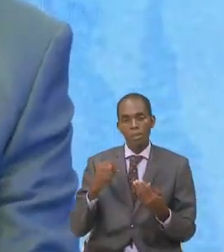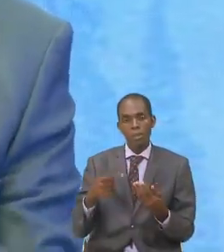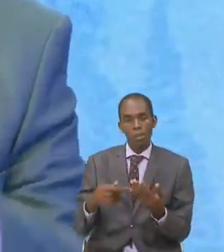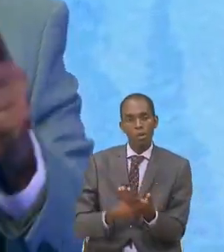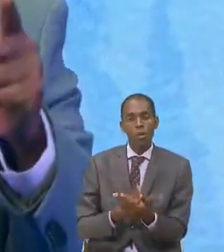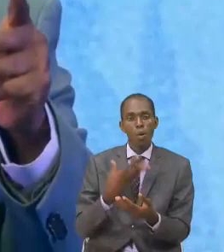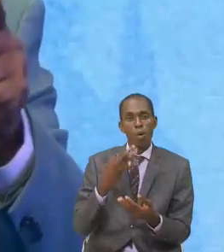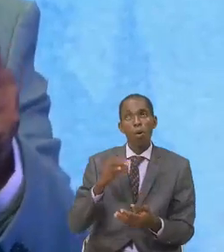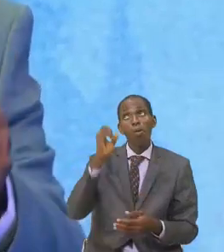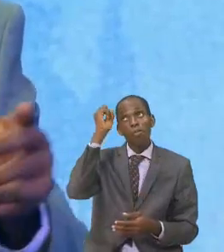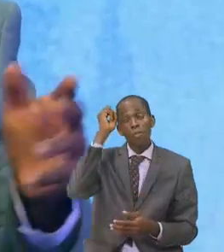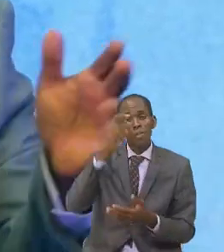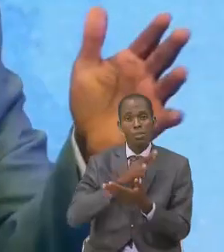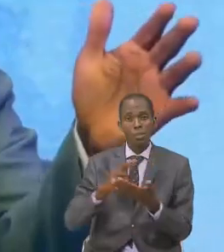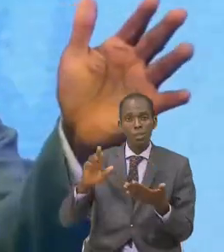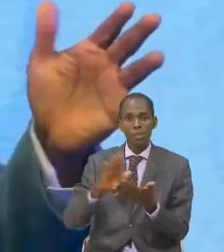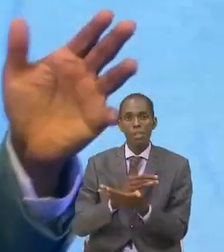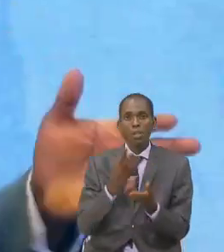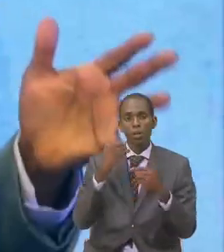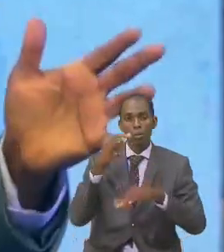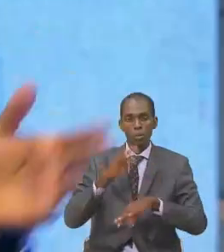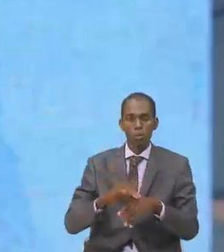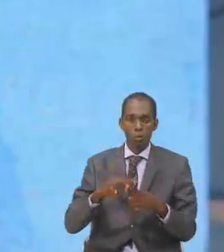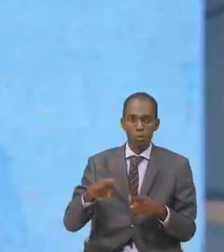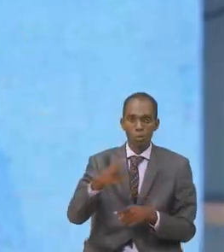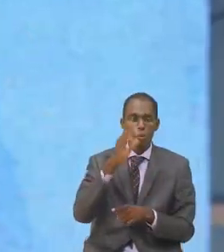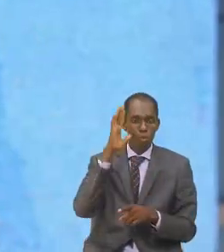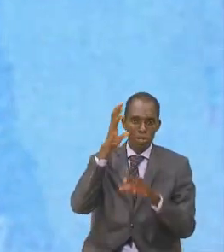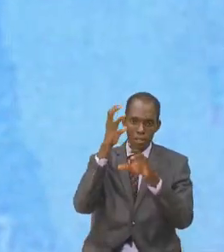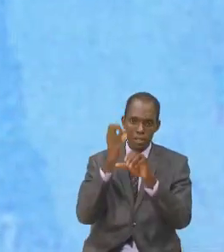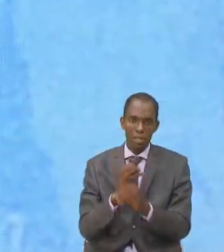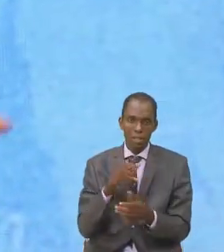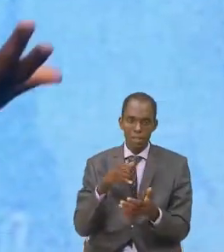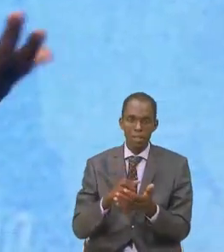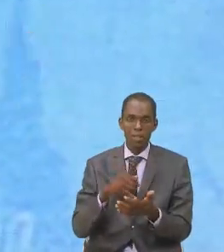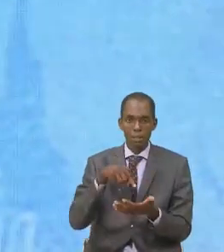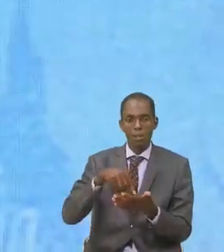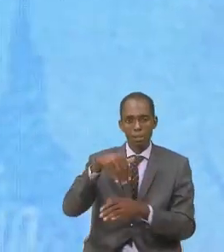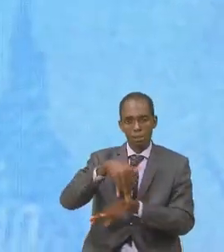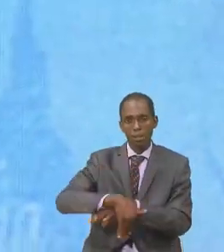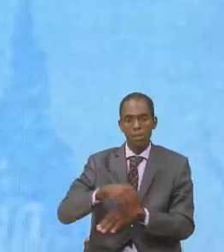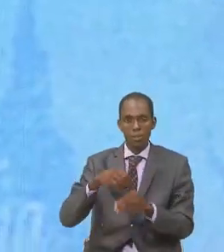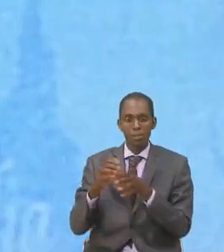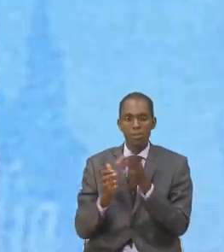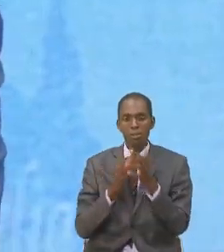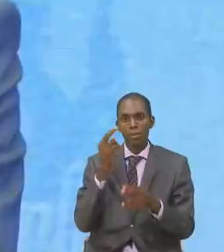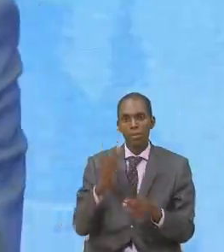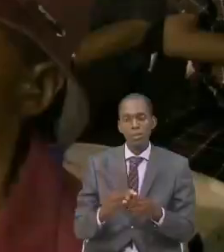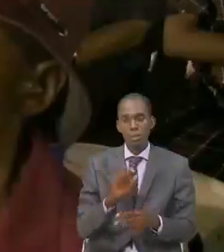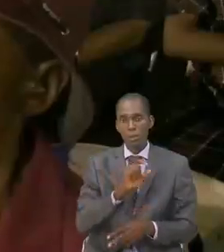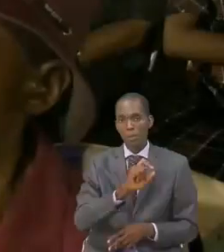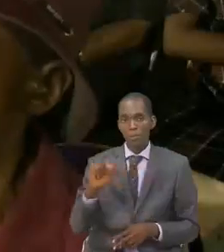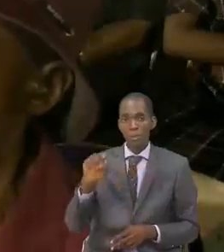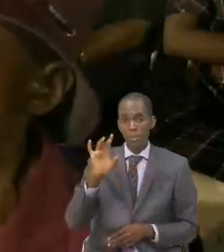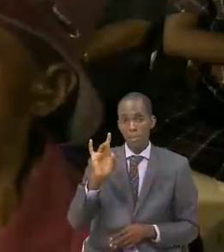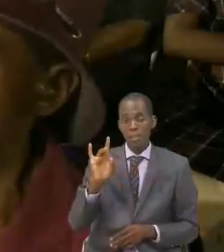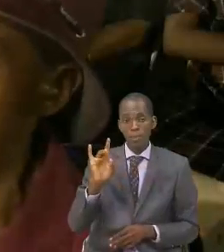forgiveness, the gospel of his righteousness coming to you. You will get it tonight.